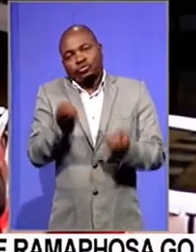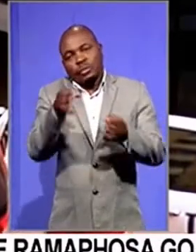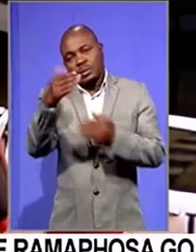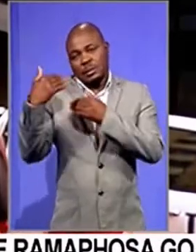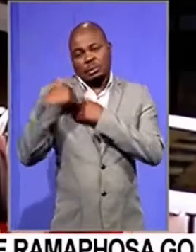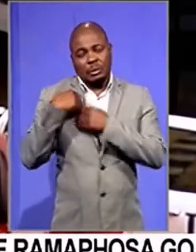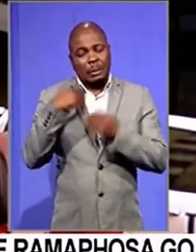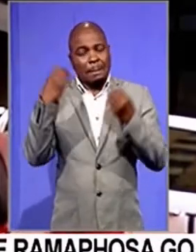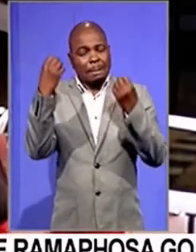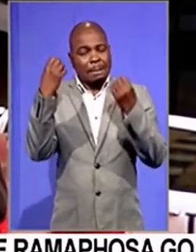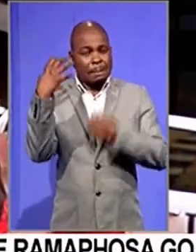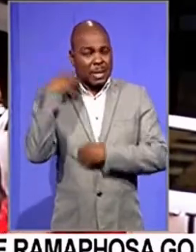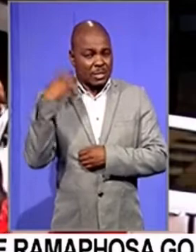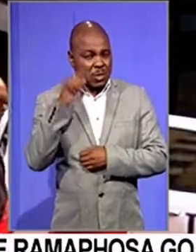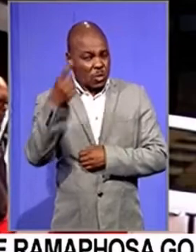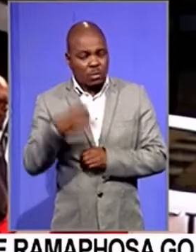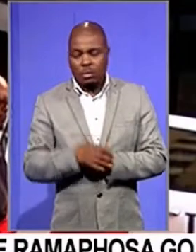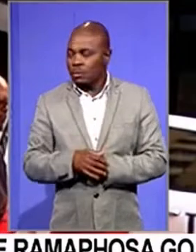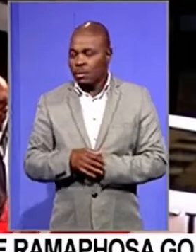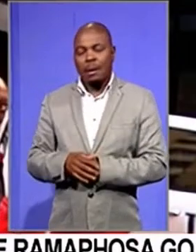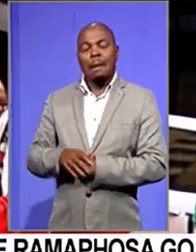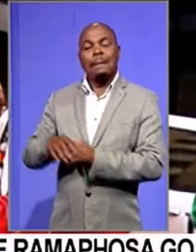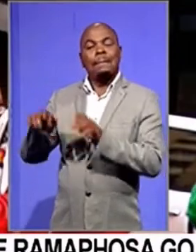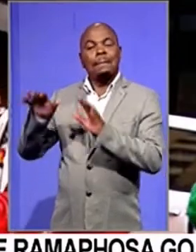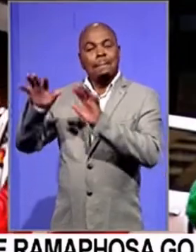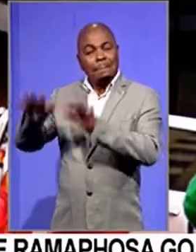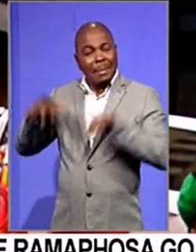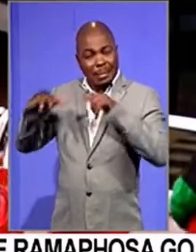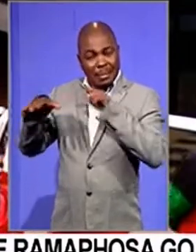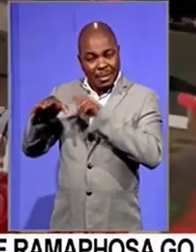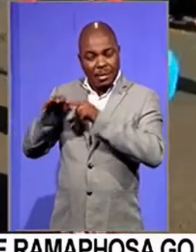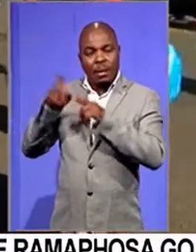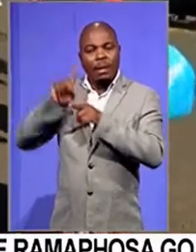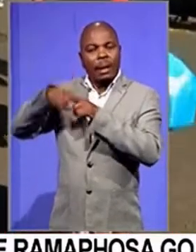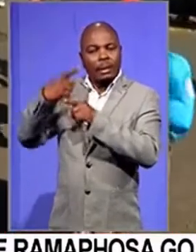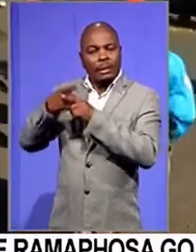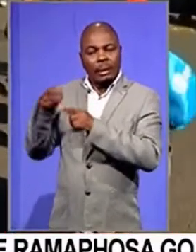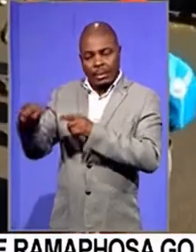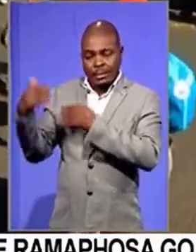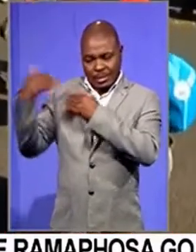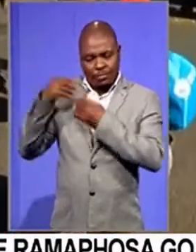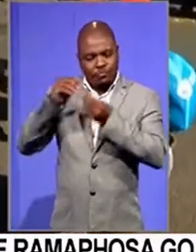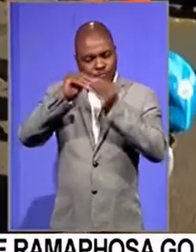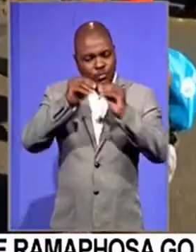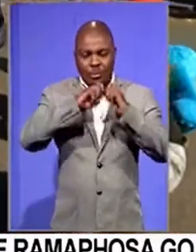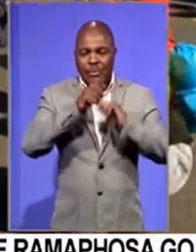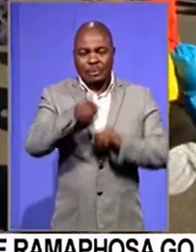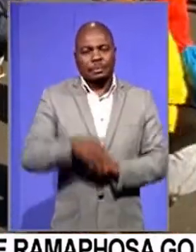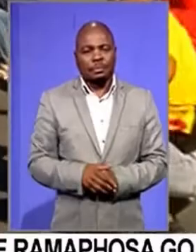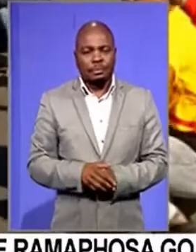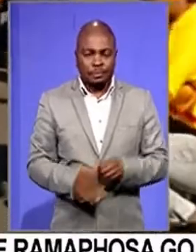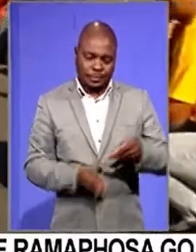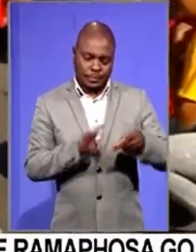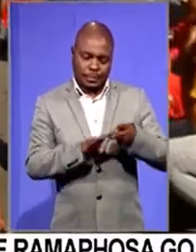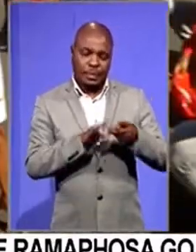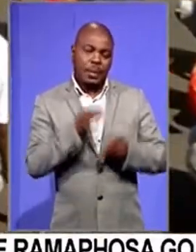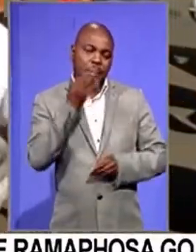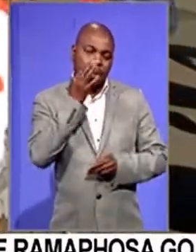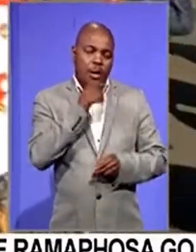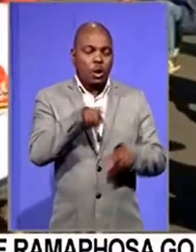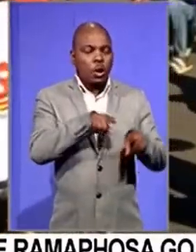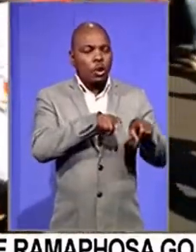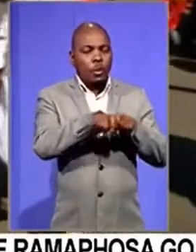We think the cabinet, the parliament is responsible for this. Boipiletso bo bongwe ke gore Competition